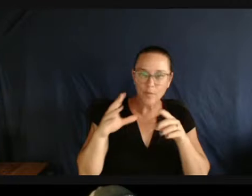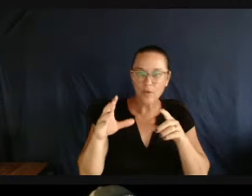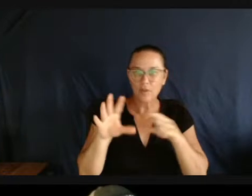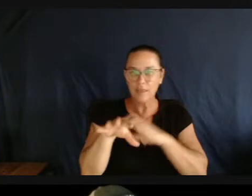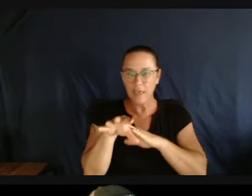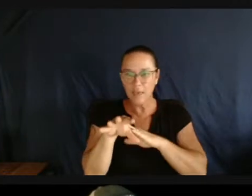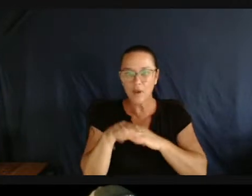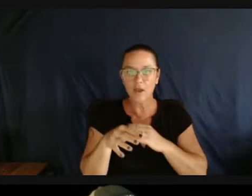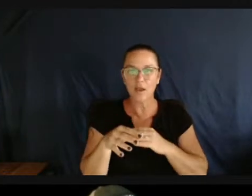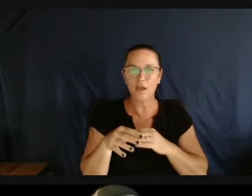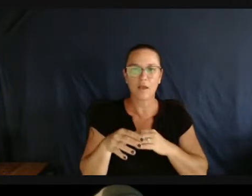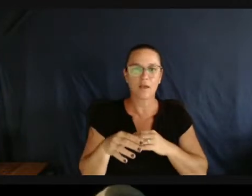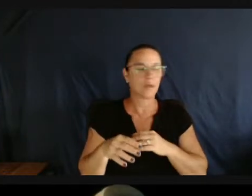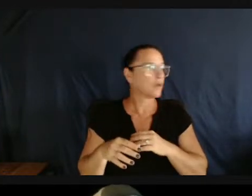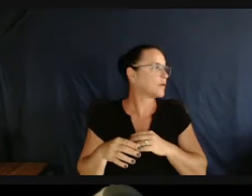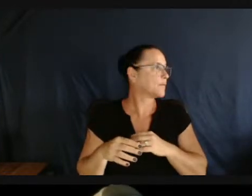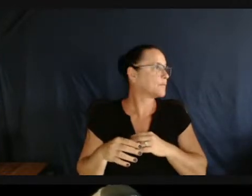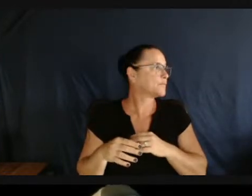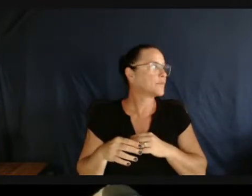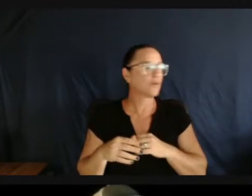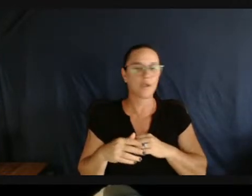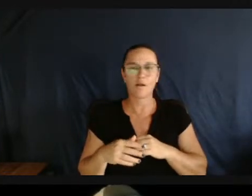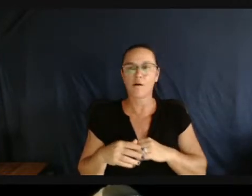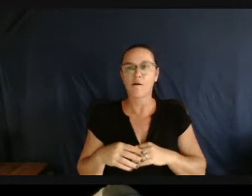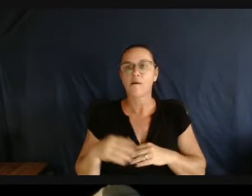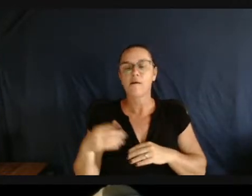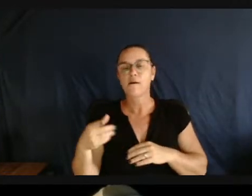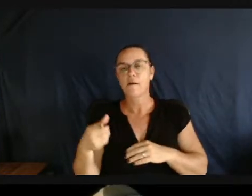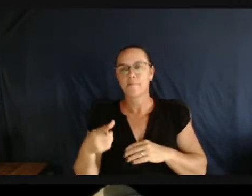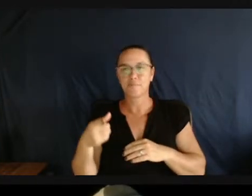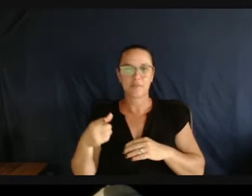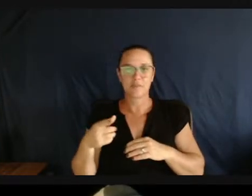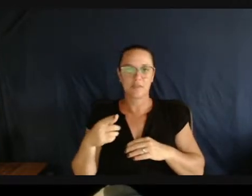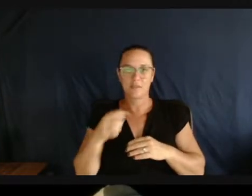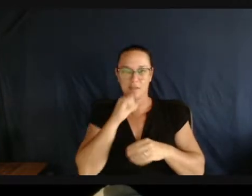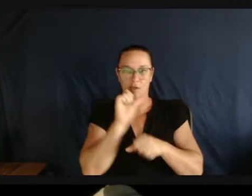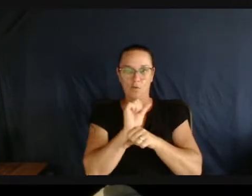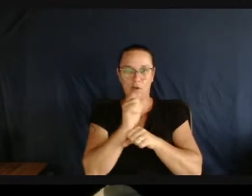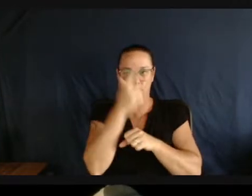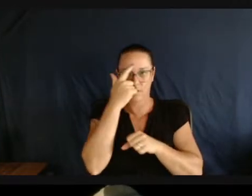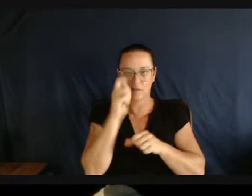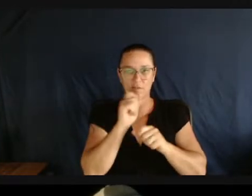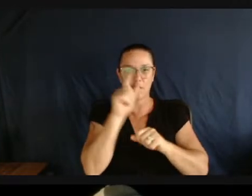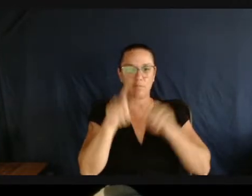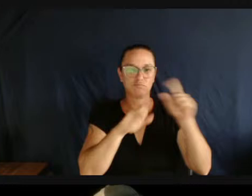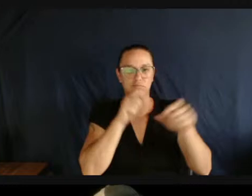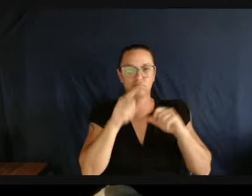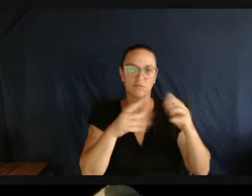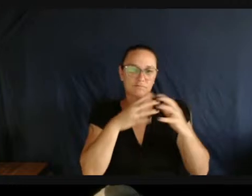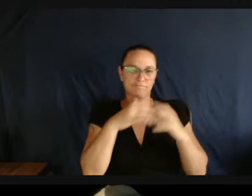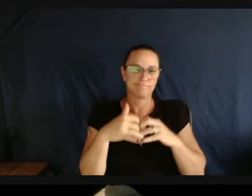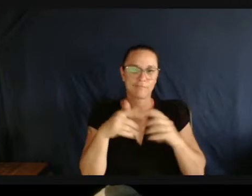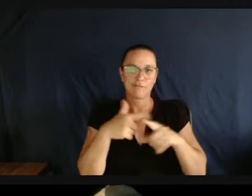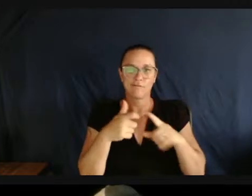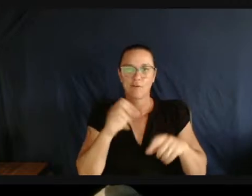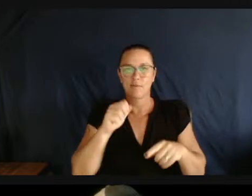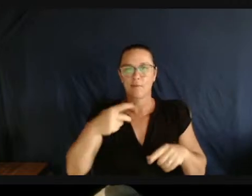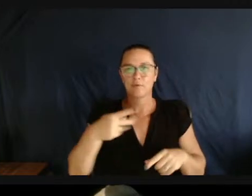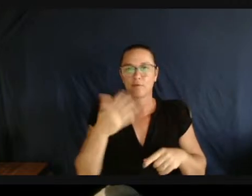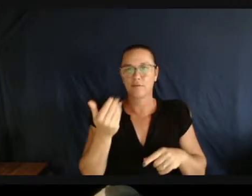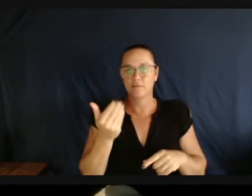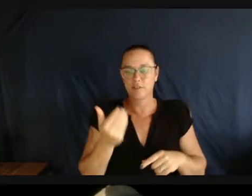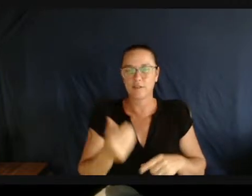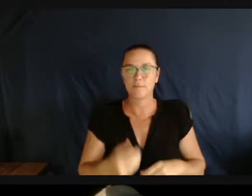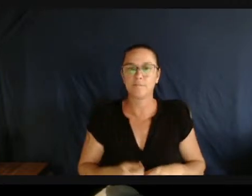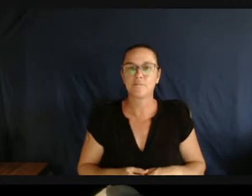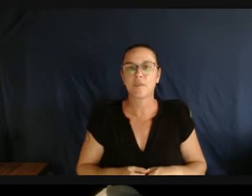being hit by lava to their power source during episode 15 here. So what we expect is a similar pattern. Crater foreplay